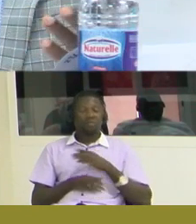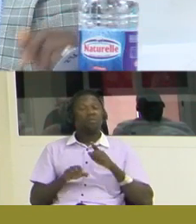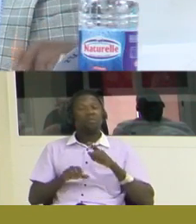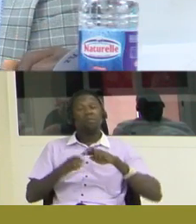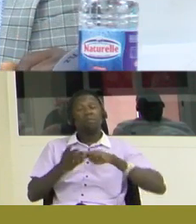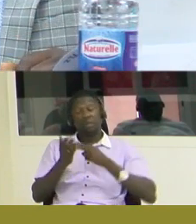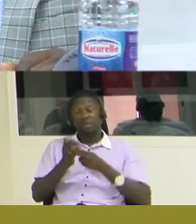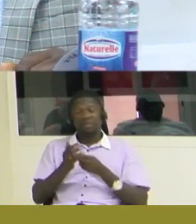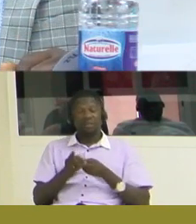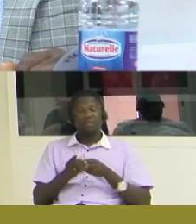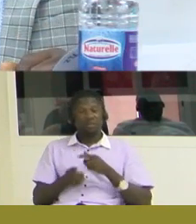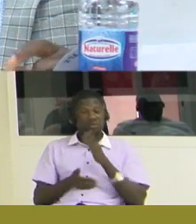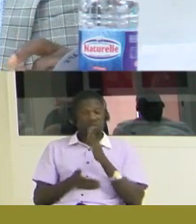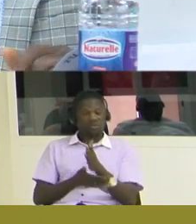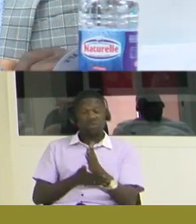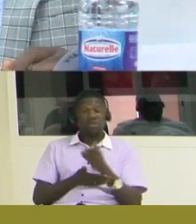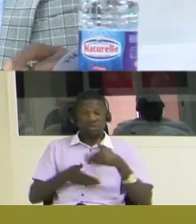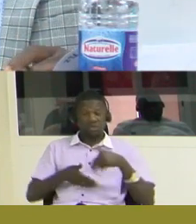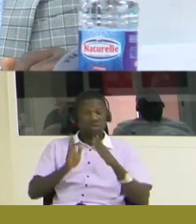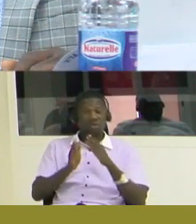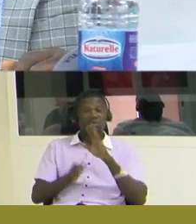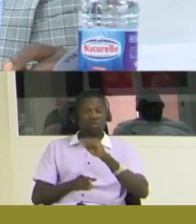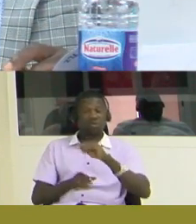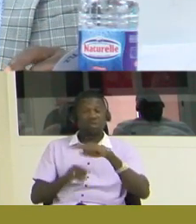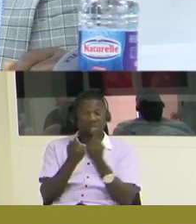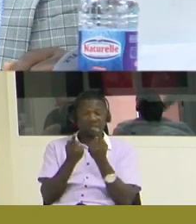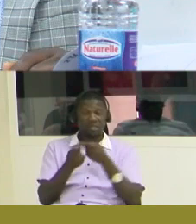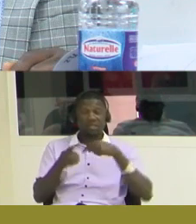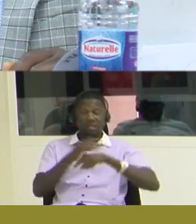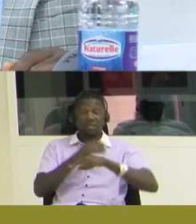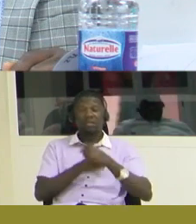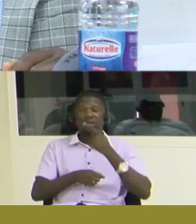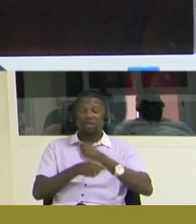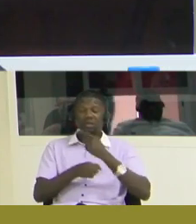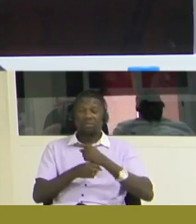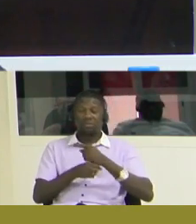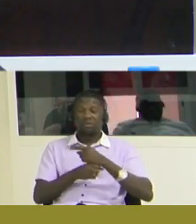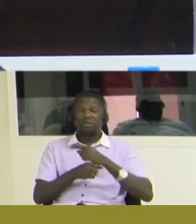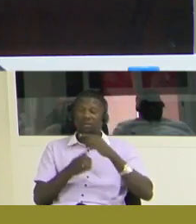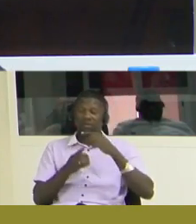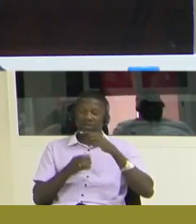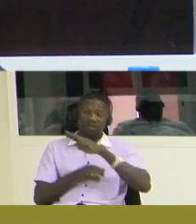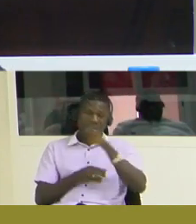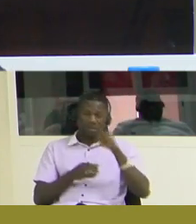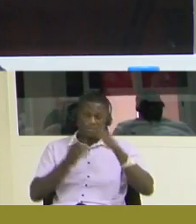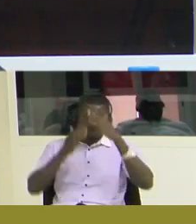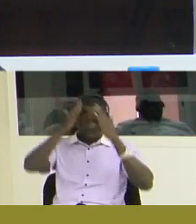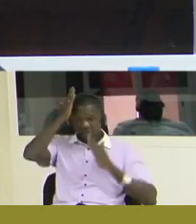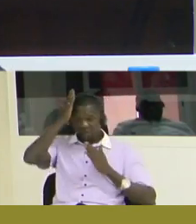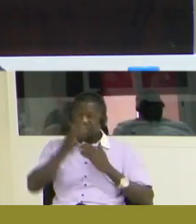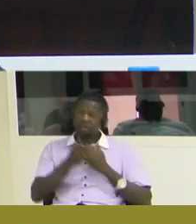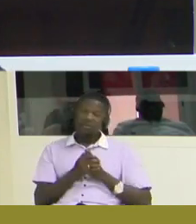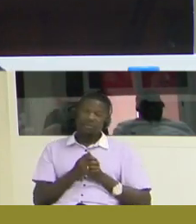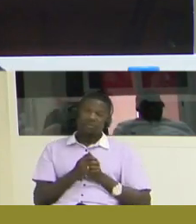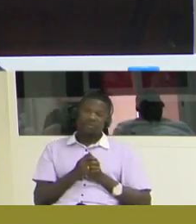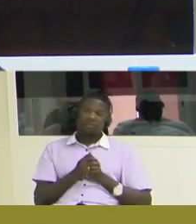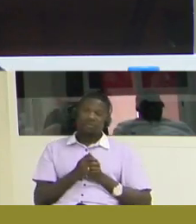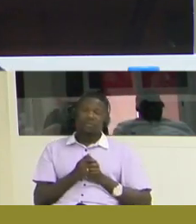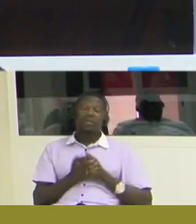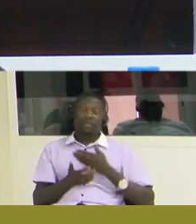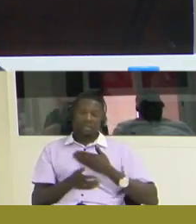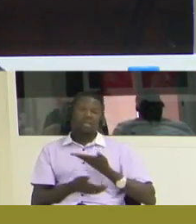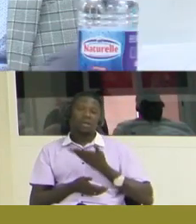is a way of doing things in the Gamma National Army it has been yes sir good so